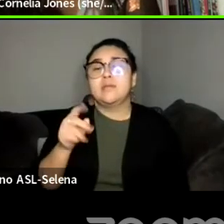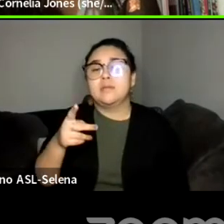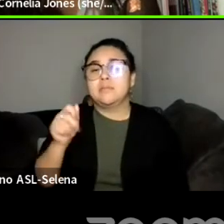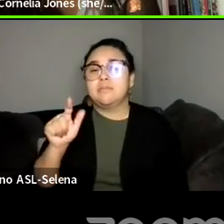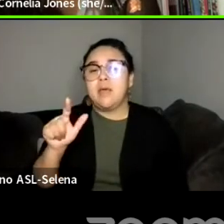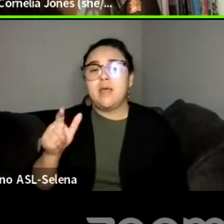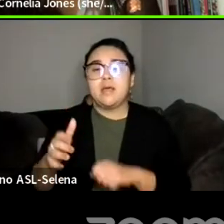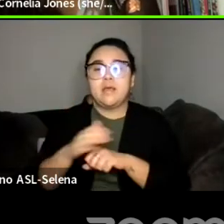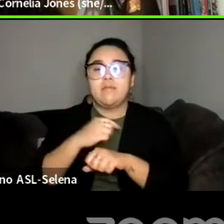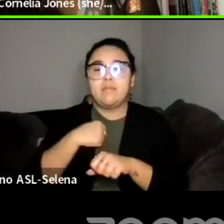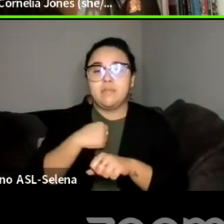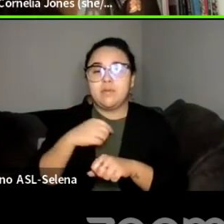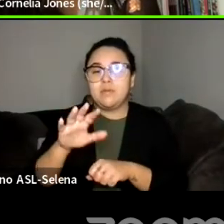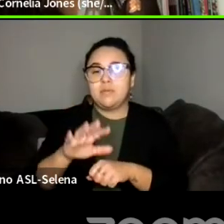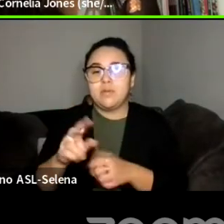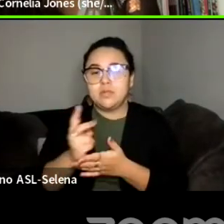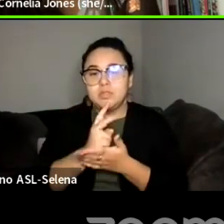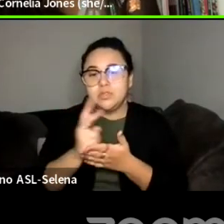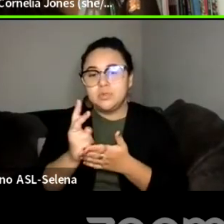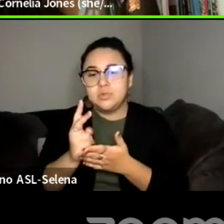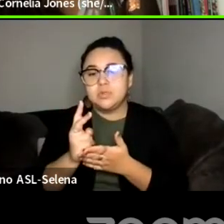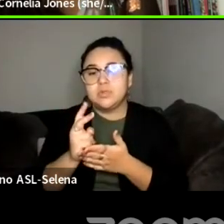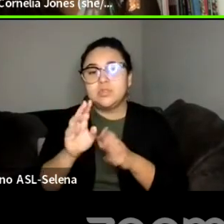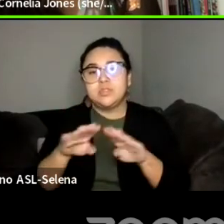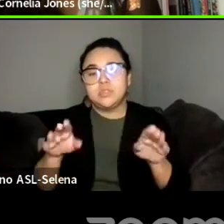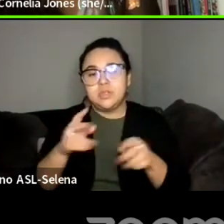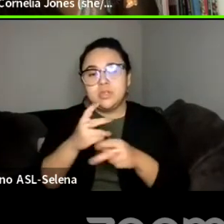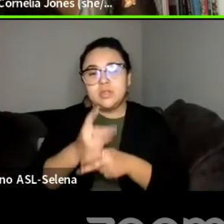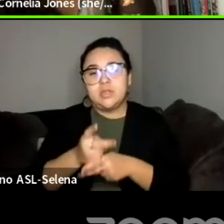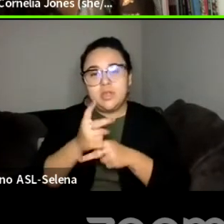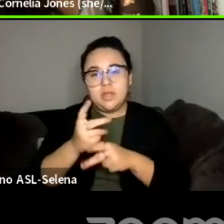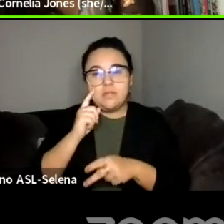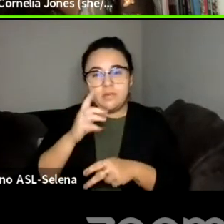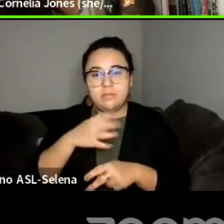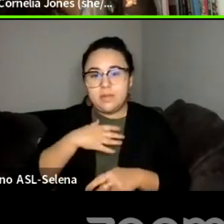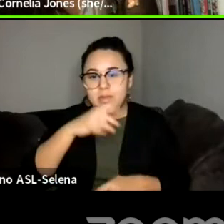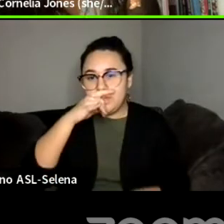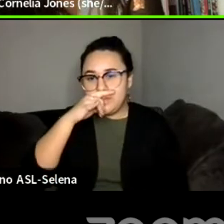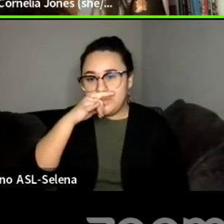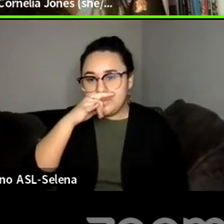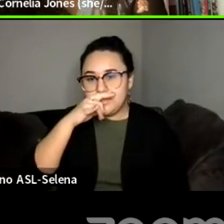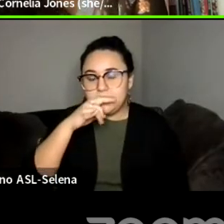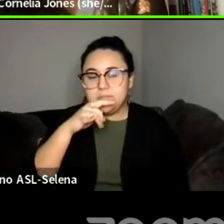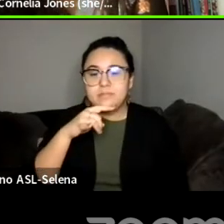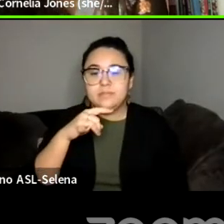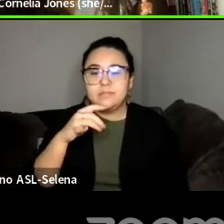like 2 weeks of childcare for my kids,